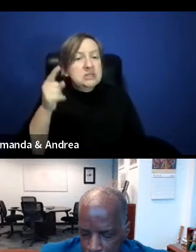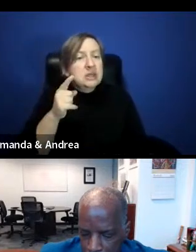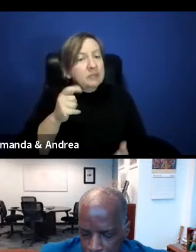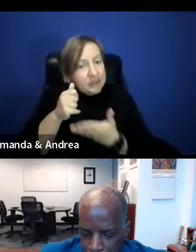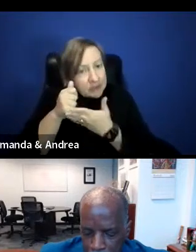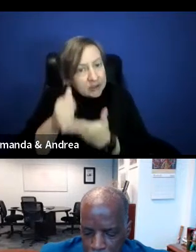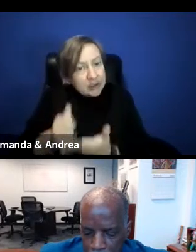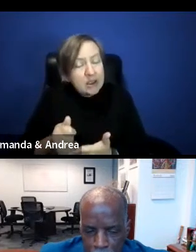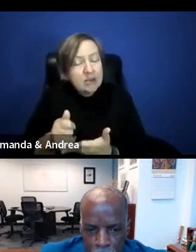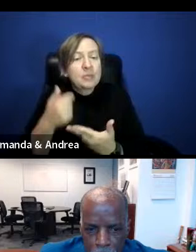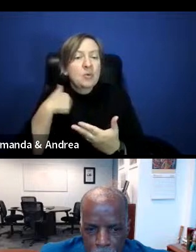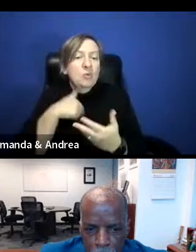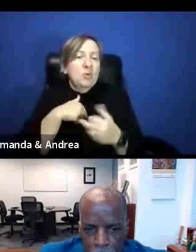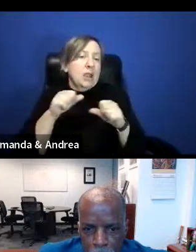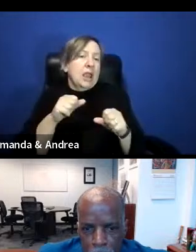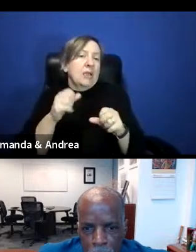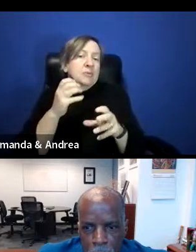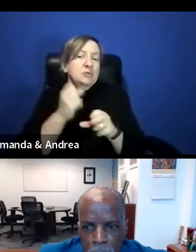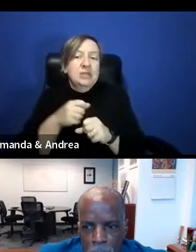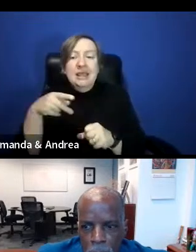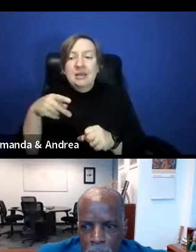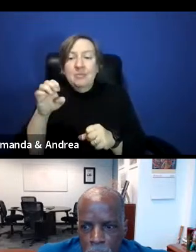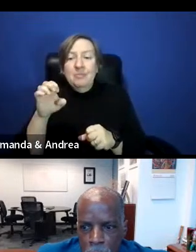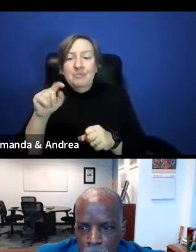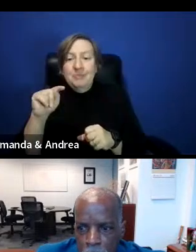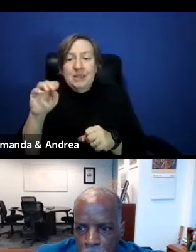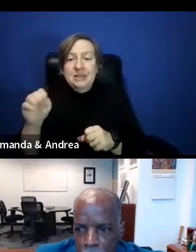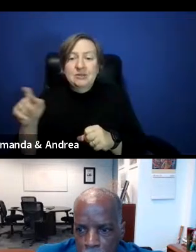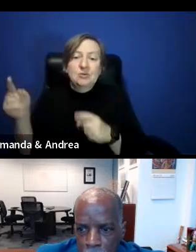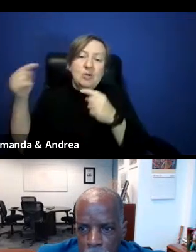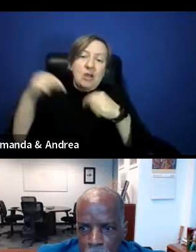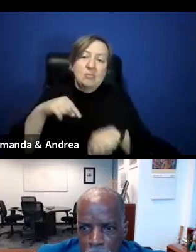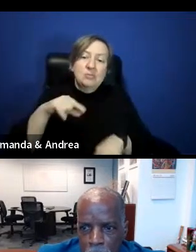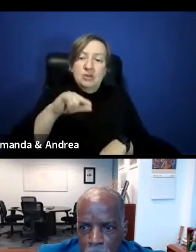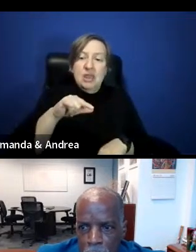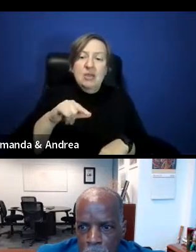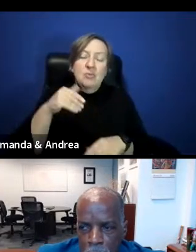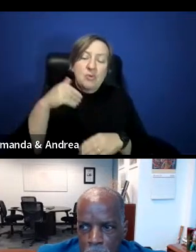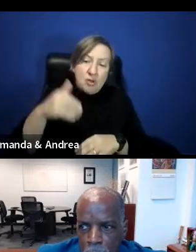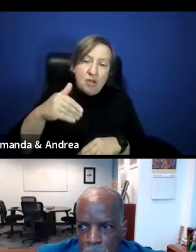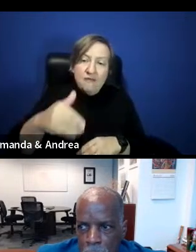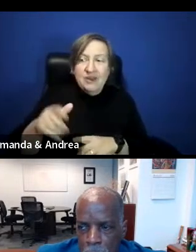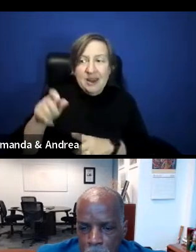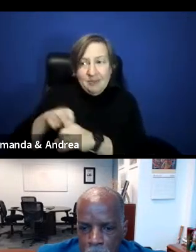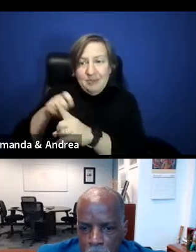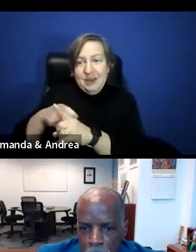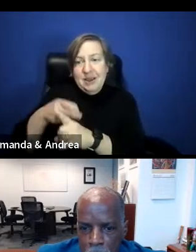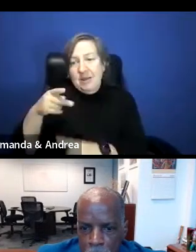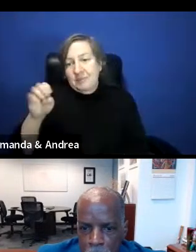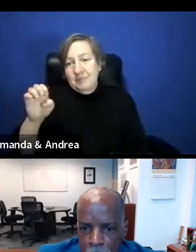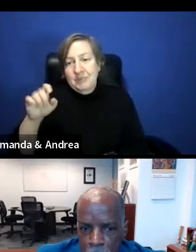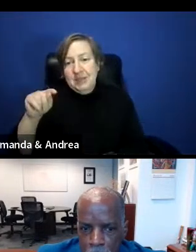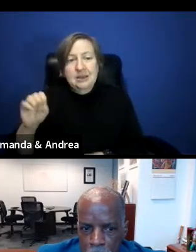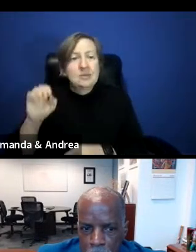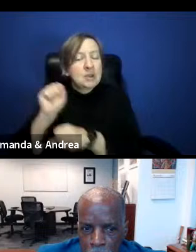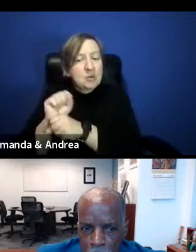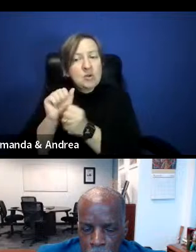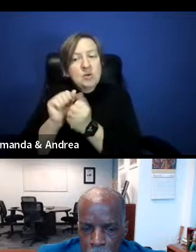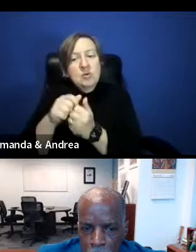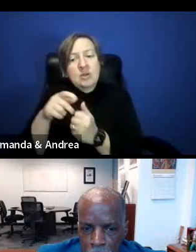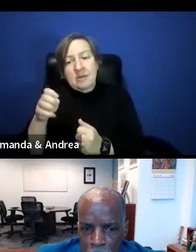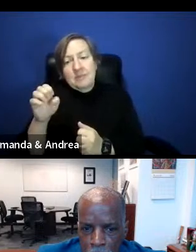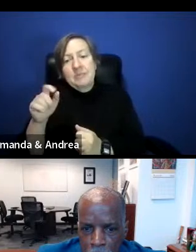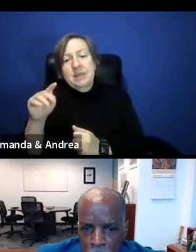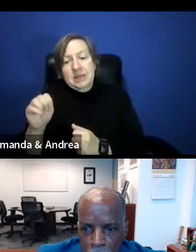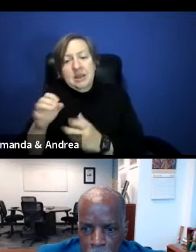ways that we've been able to get, Pete out to the airport so often. I'm picking on you, Pete, but, we certainly, work with Pete a lot. And work with other